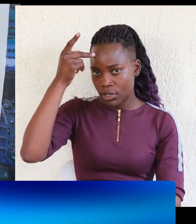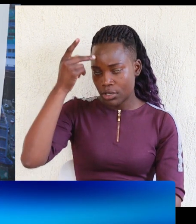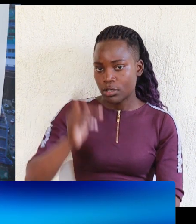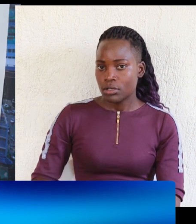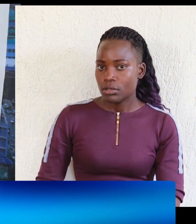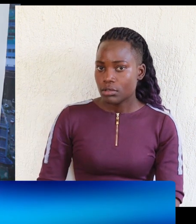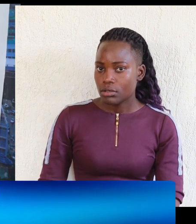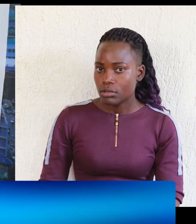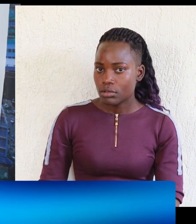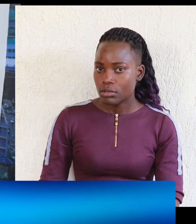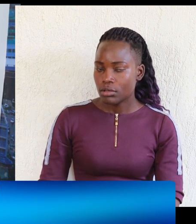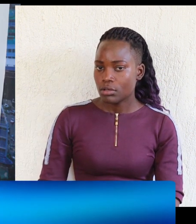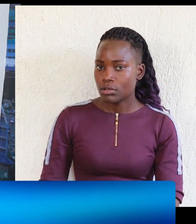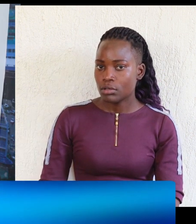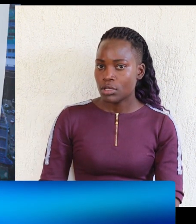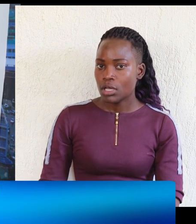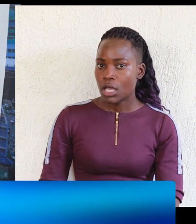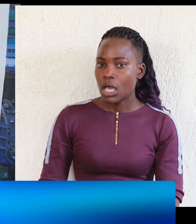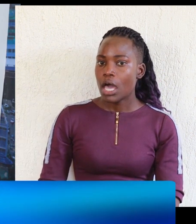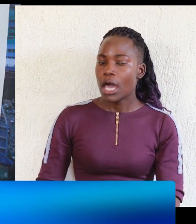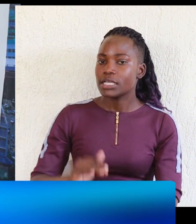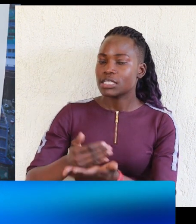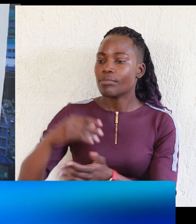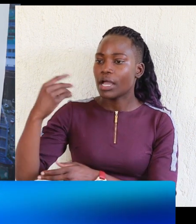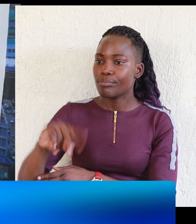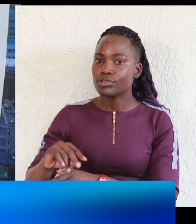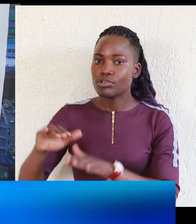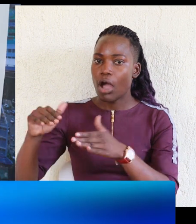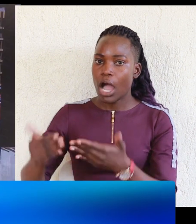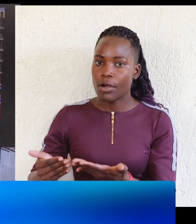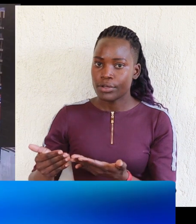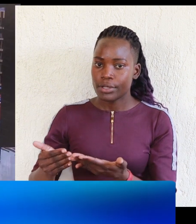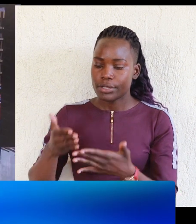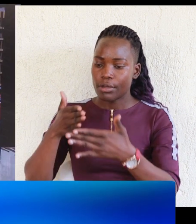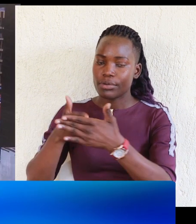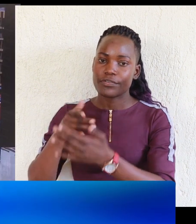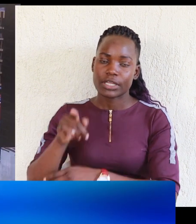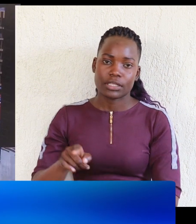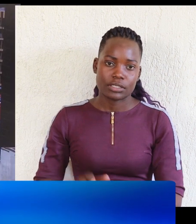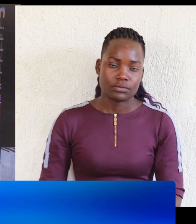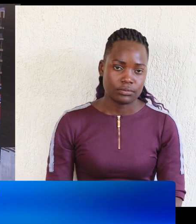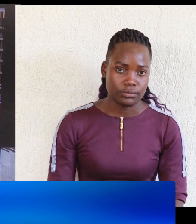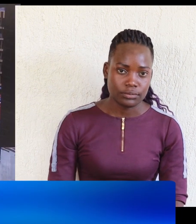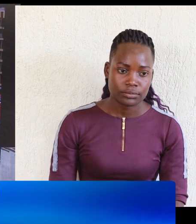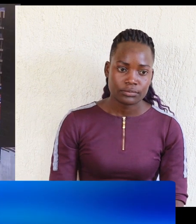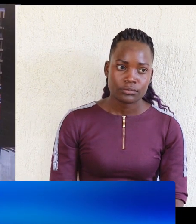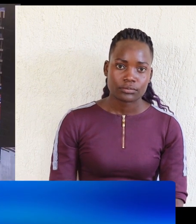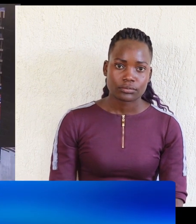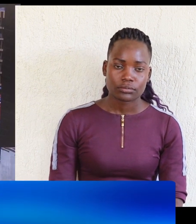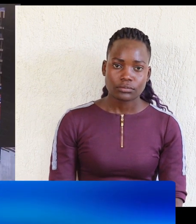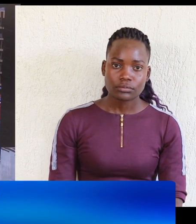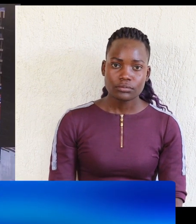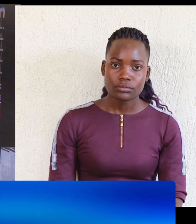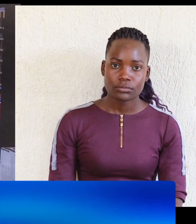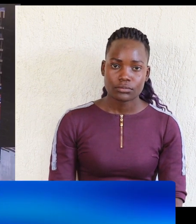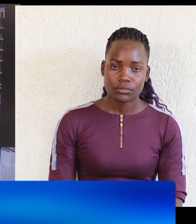as well. Some can even go ahead and hit you. How did your parents maybe implement discipline? Wow. Even go